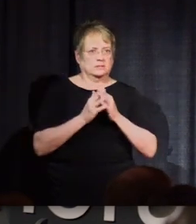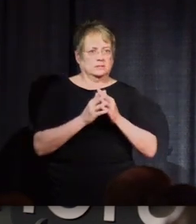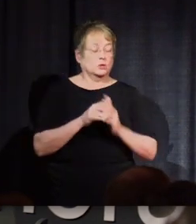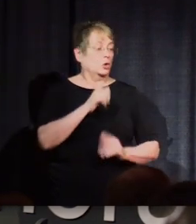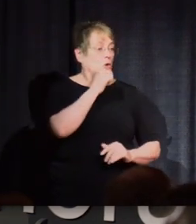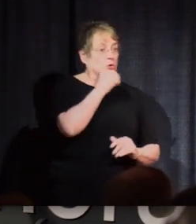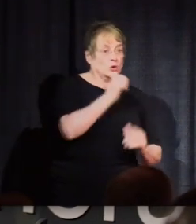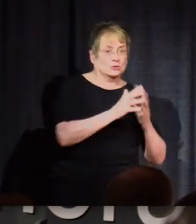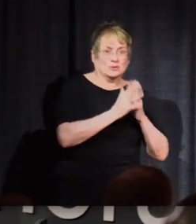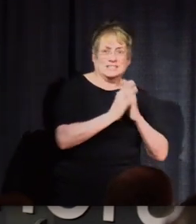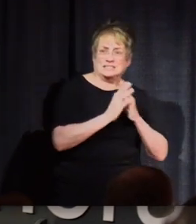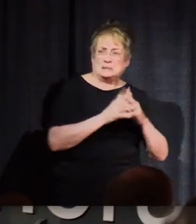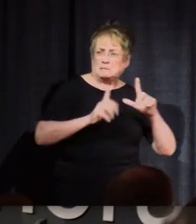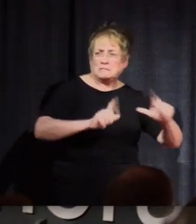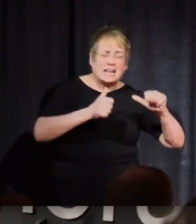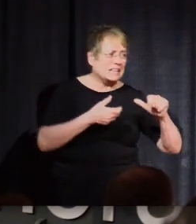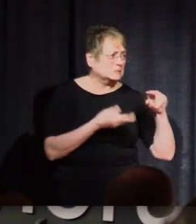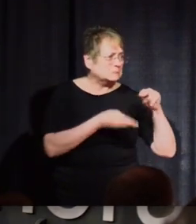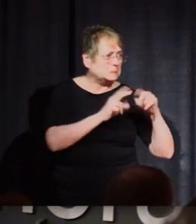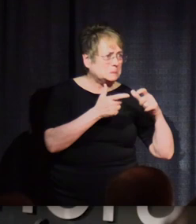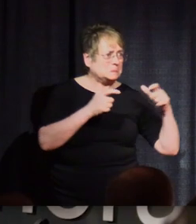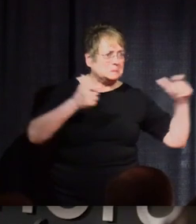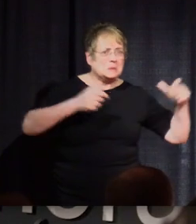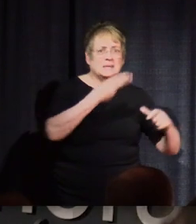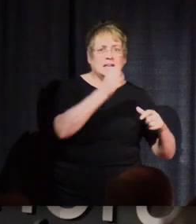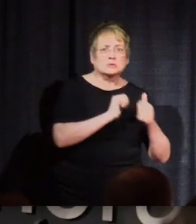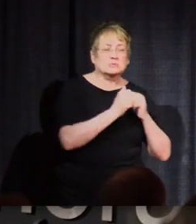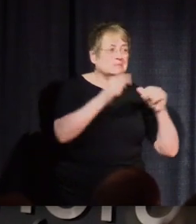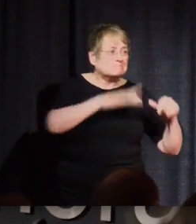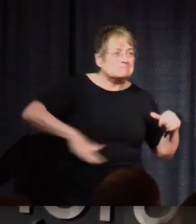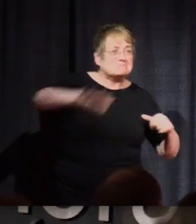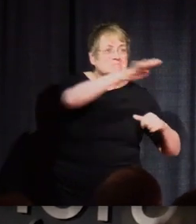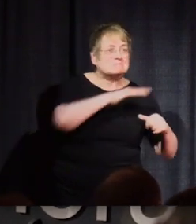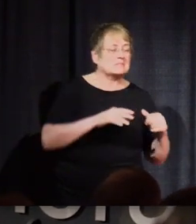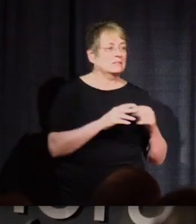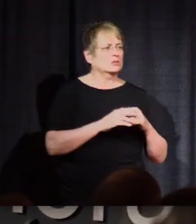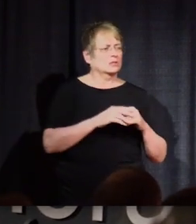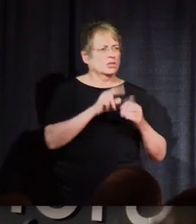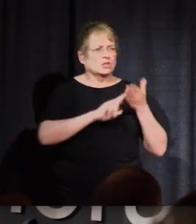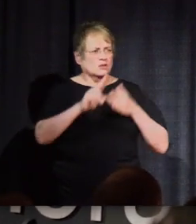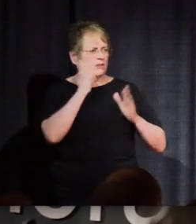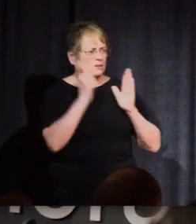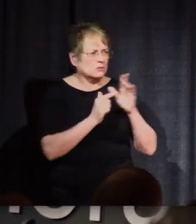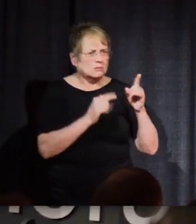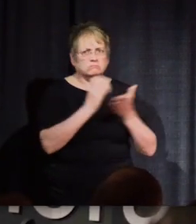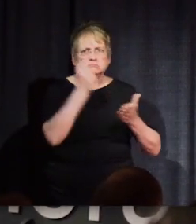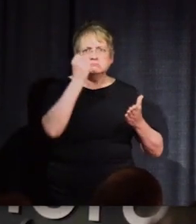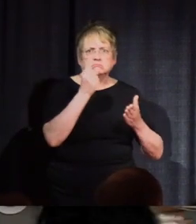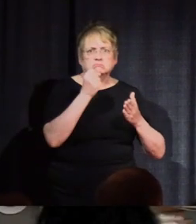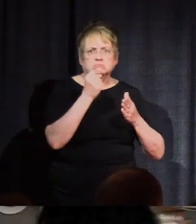girls wrestling is the fastest growing high school sport in the nation universities are taking note and utilizing this